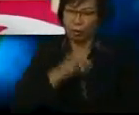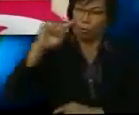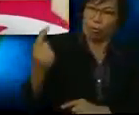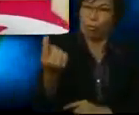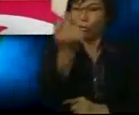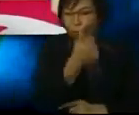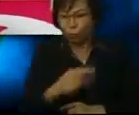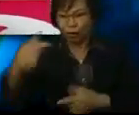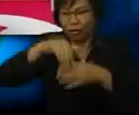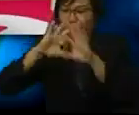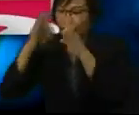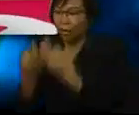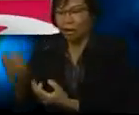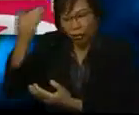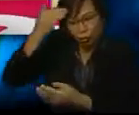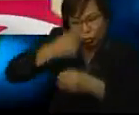who knows about this.